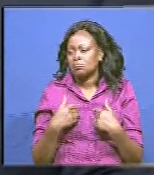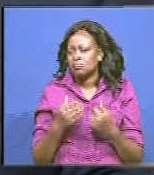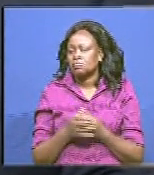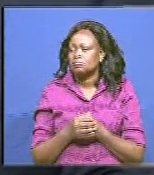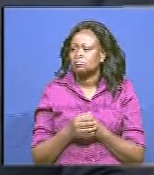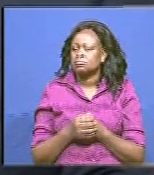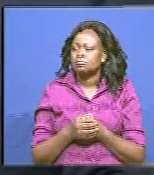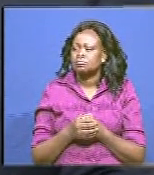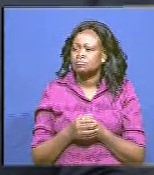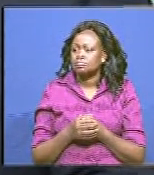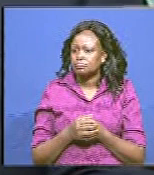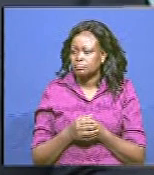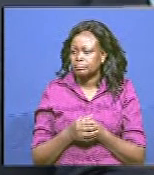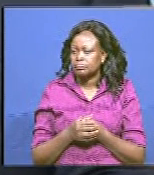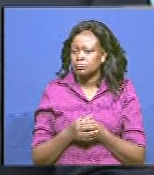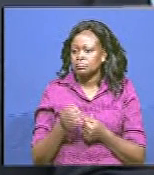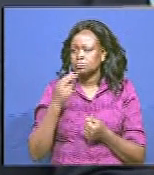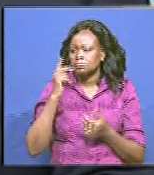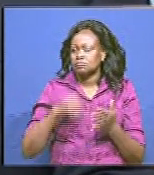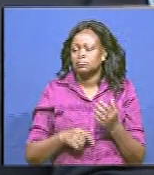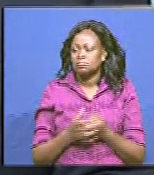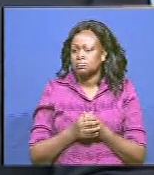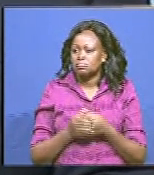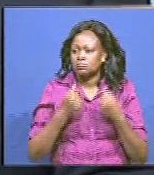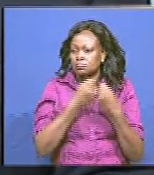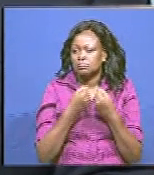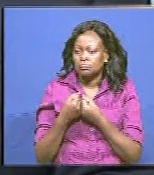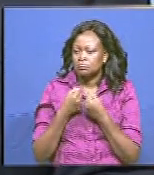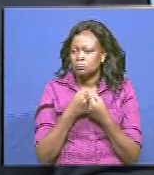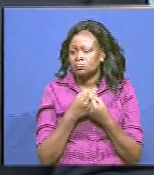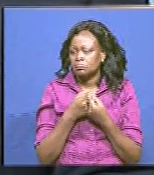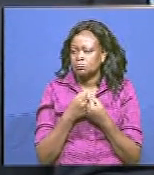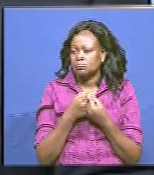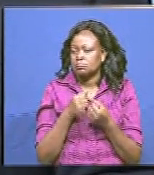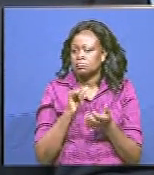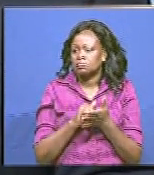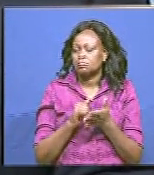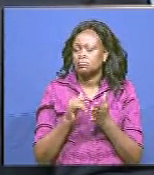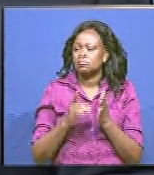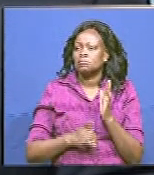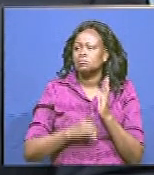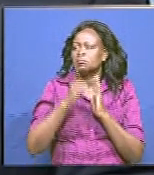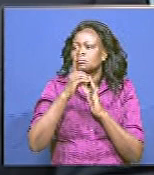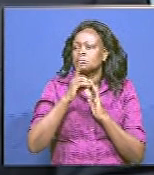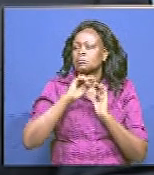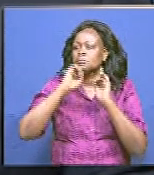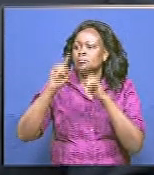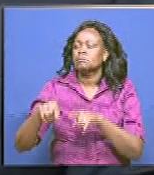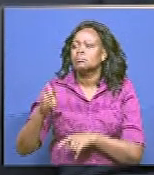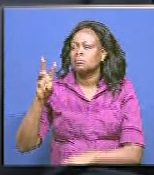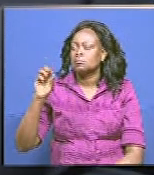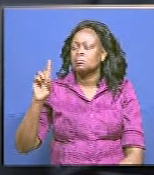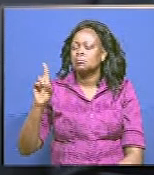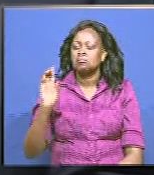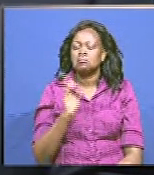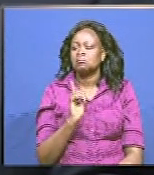Now, what I see as a challenge here is not that development is not going to the ward. Yes. Because where